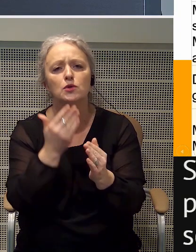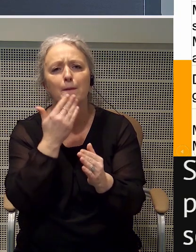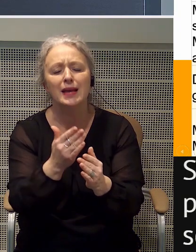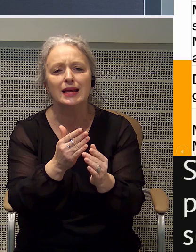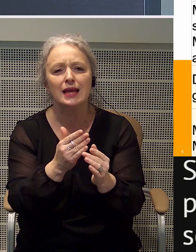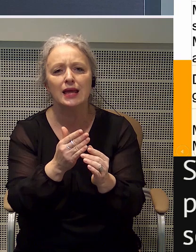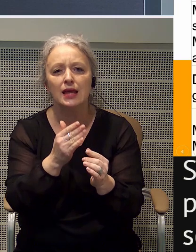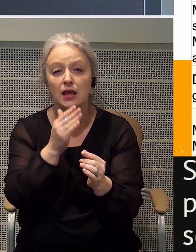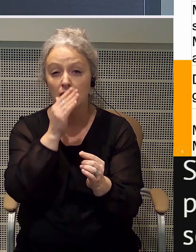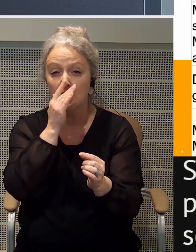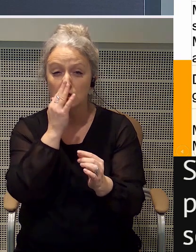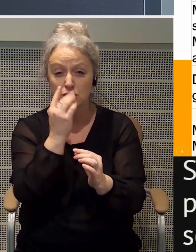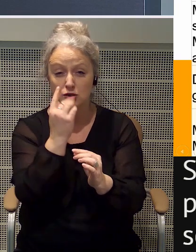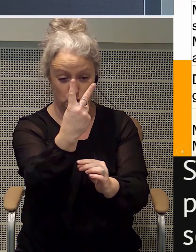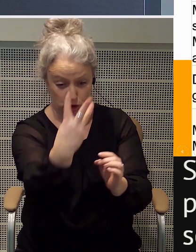practitioners